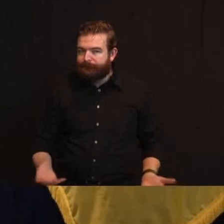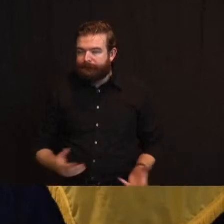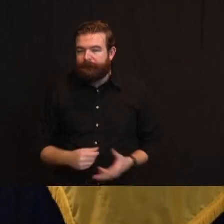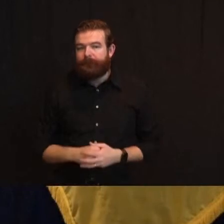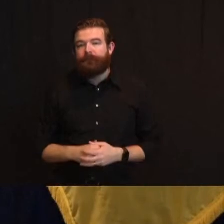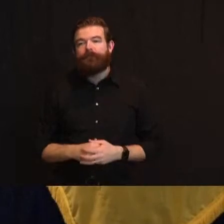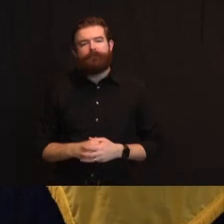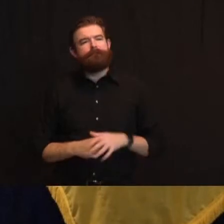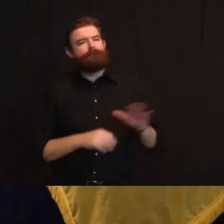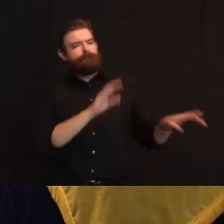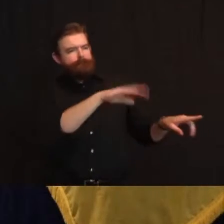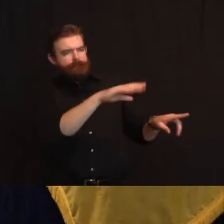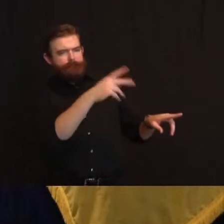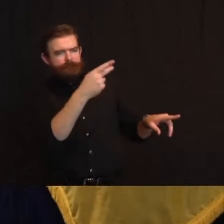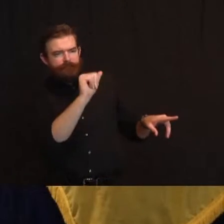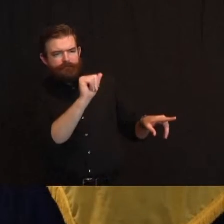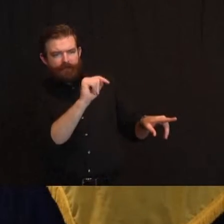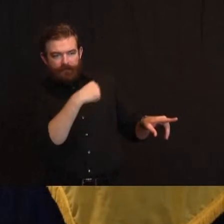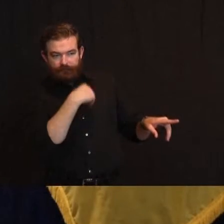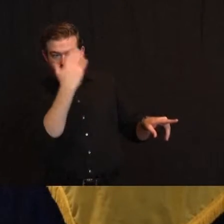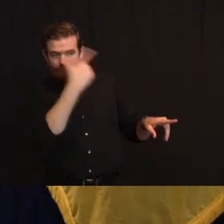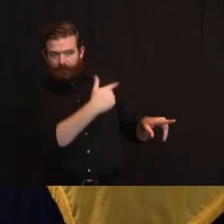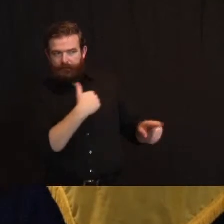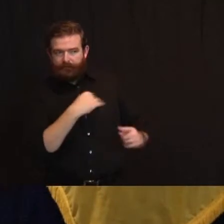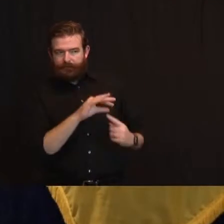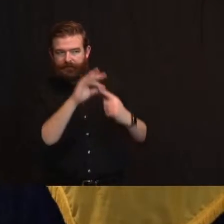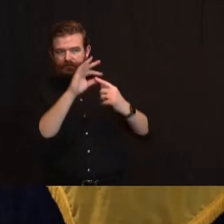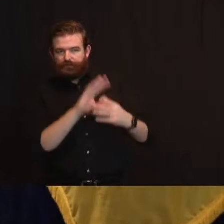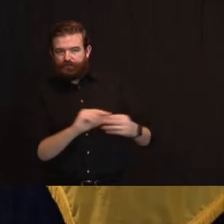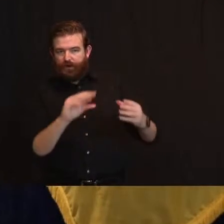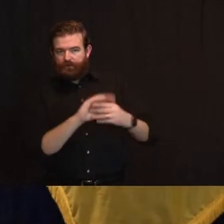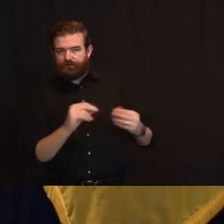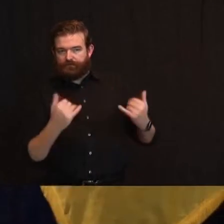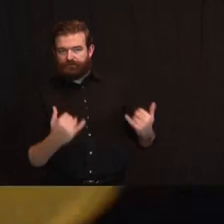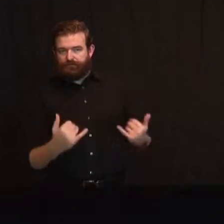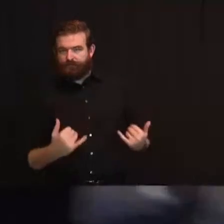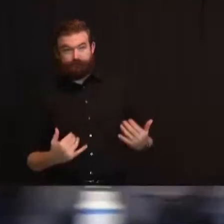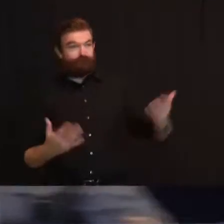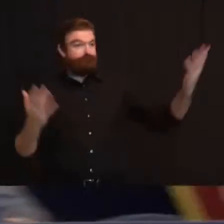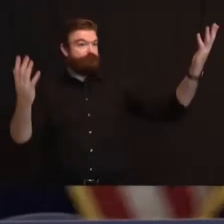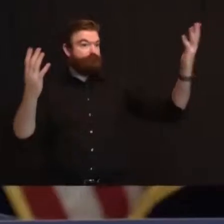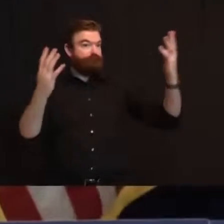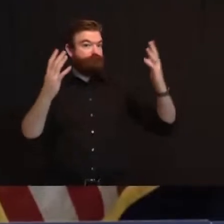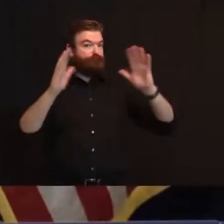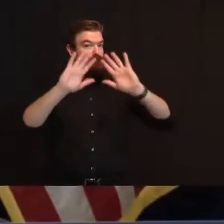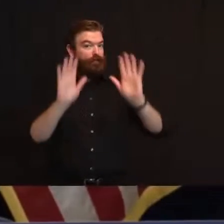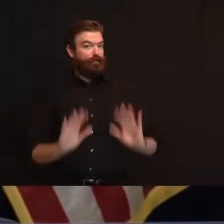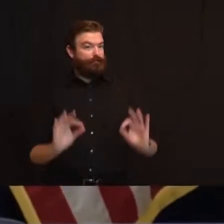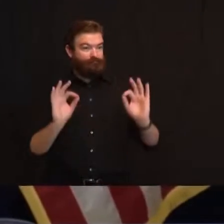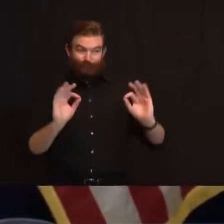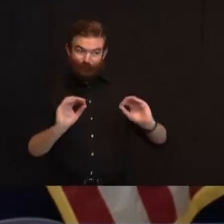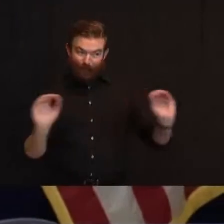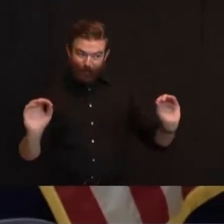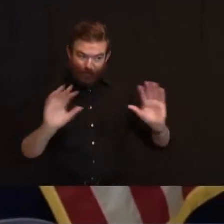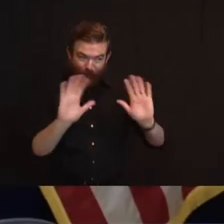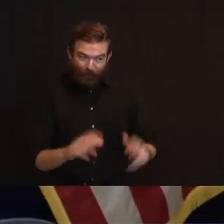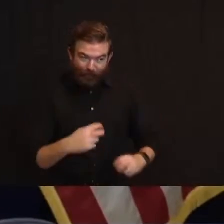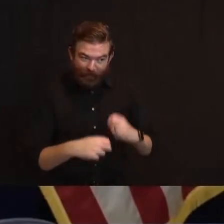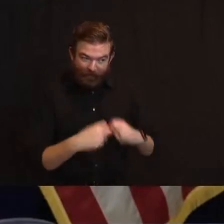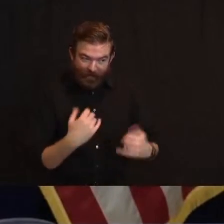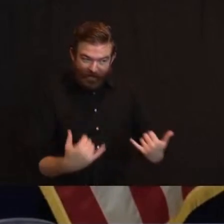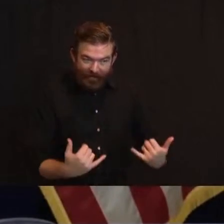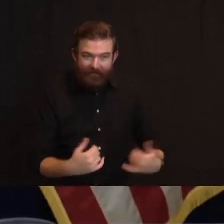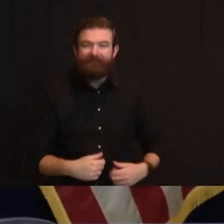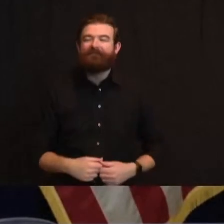I know you've got anything else. The weather's good, so hopefully that's not on your list, but over to you. Thank you, Governor. Good afternoon. In addition to